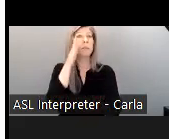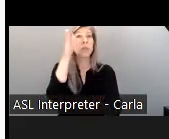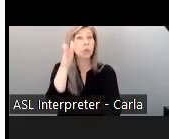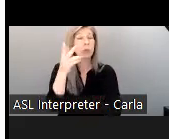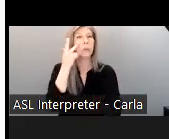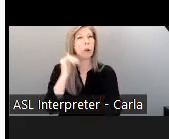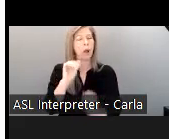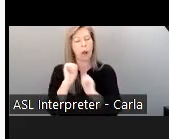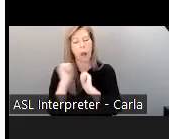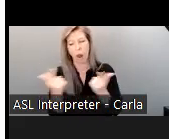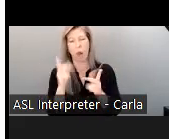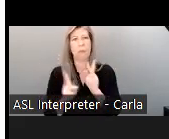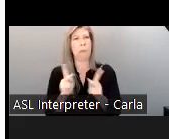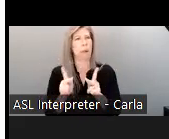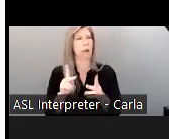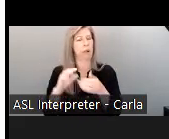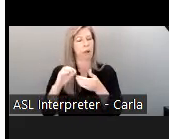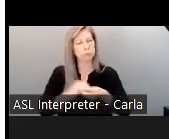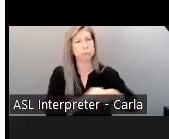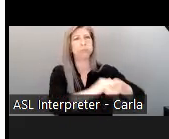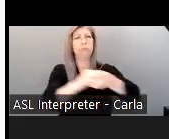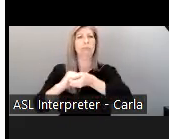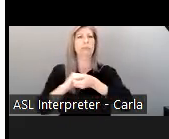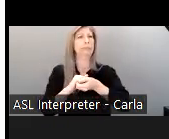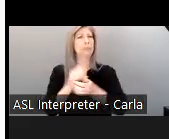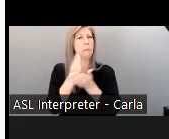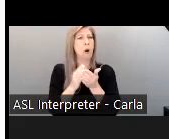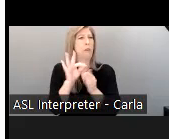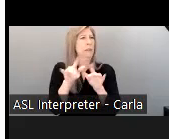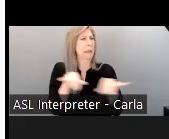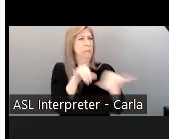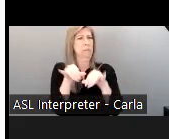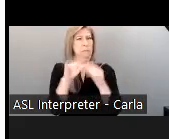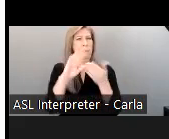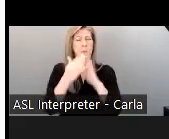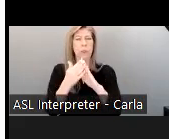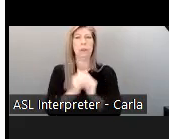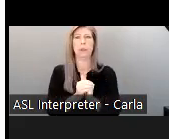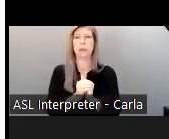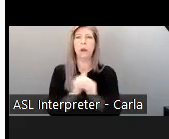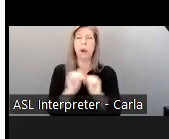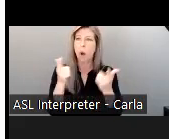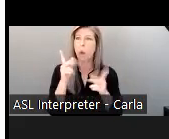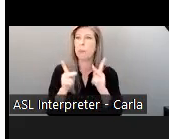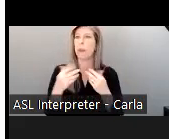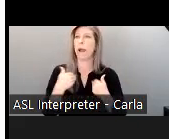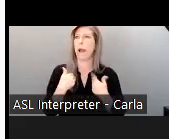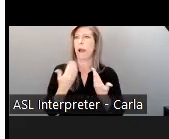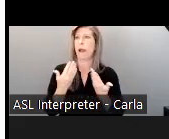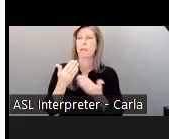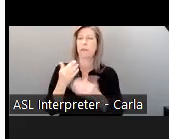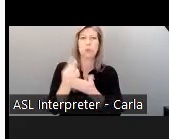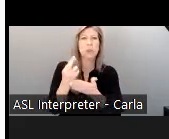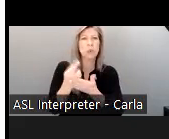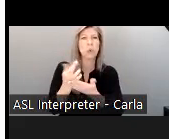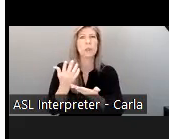of and all people have access to the resources that they need to be well and free and happy,